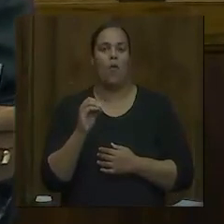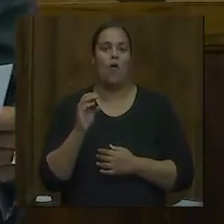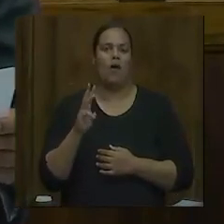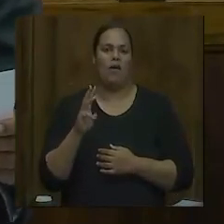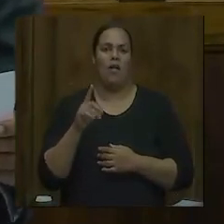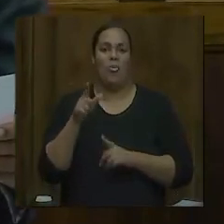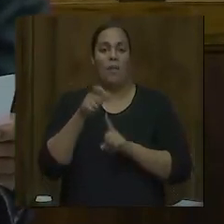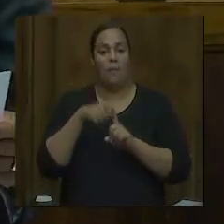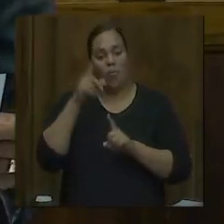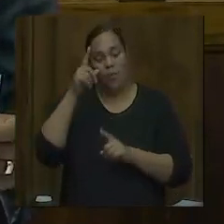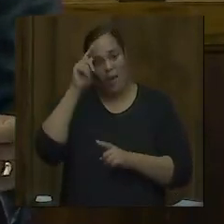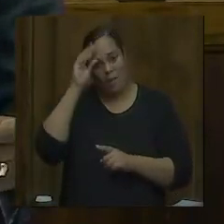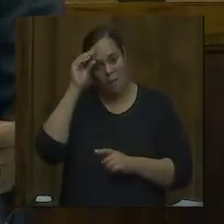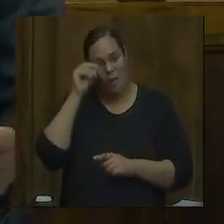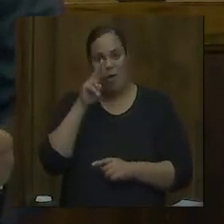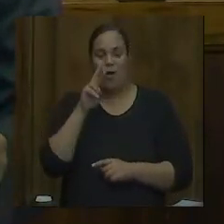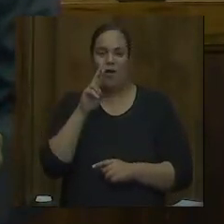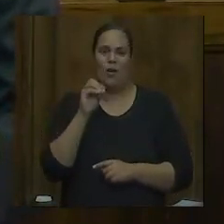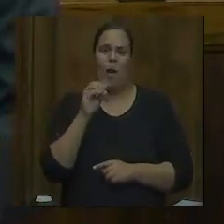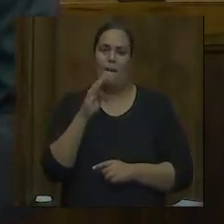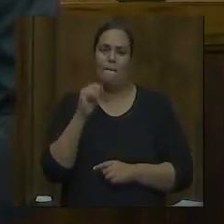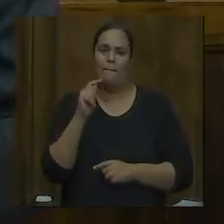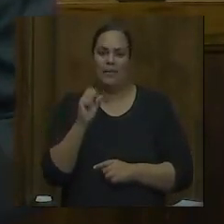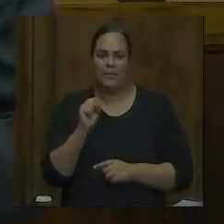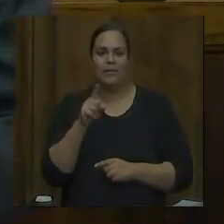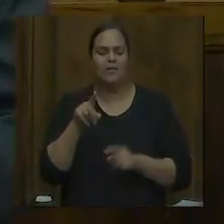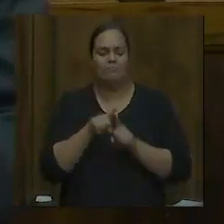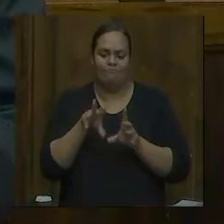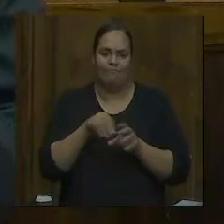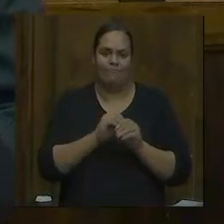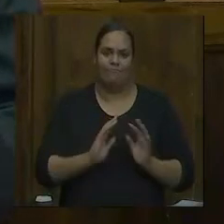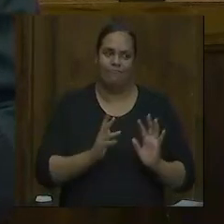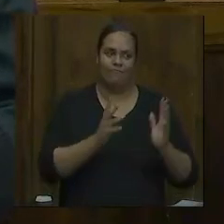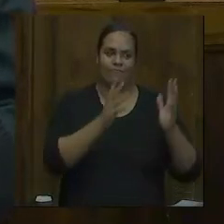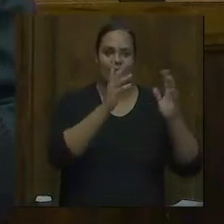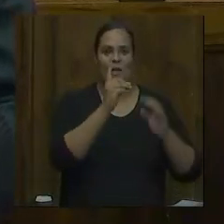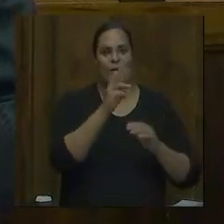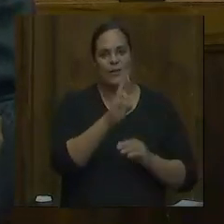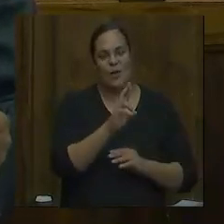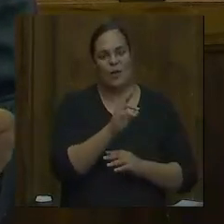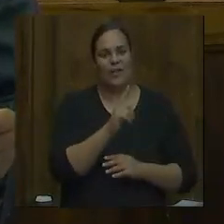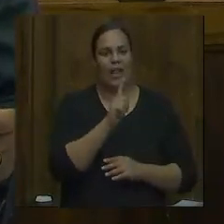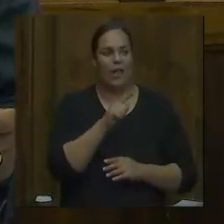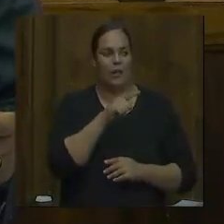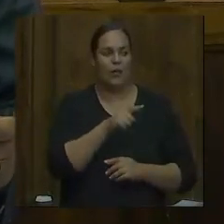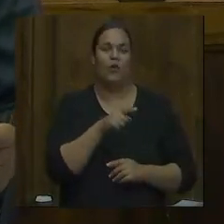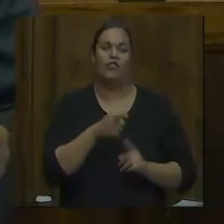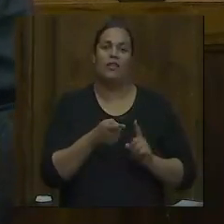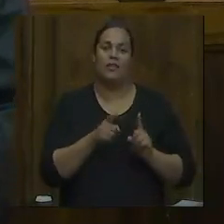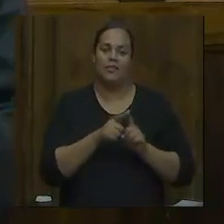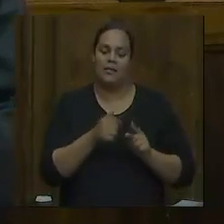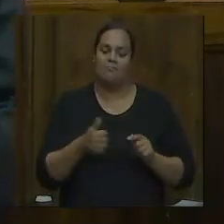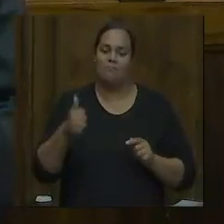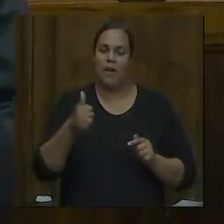Robin Peters, also performed. Well done to Dr. Leroux, the CFO, and other